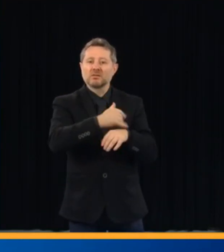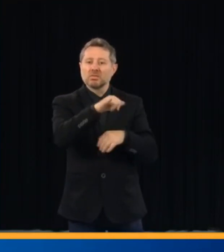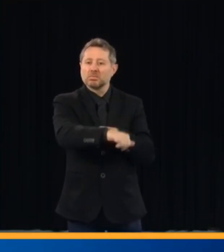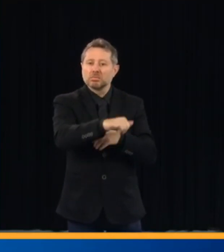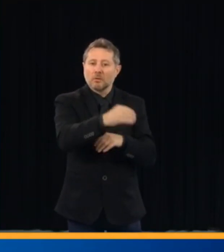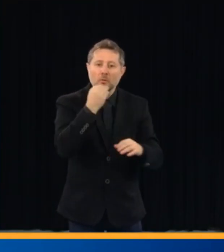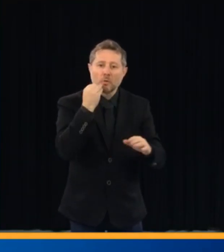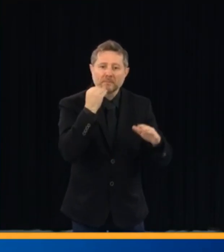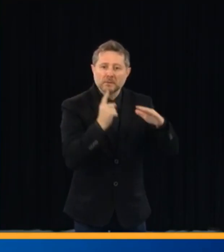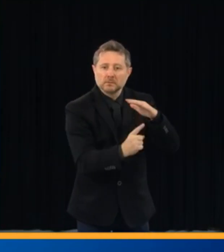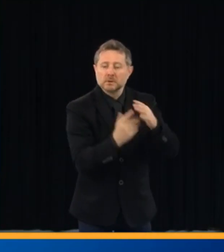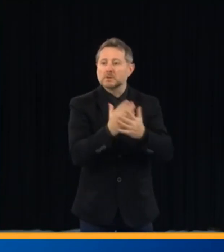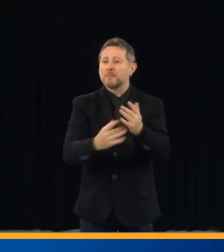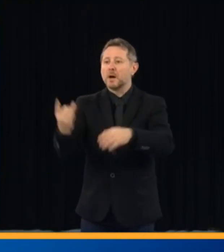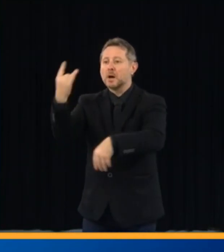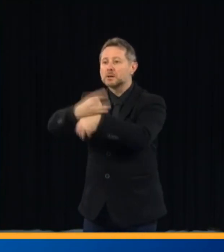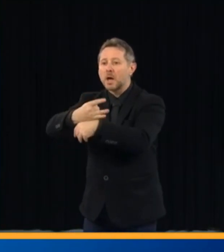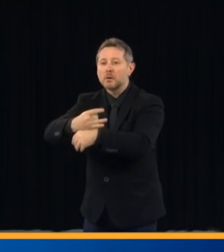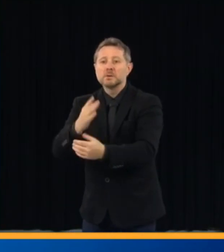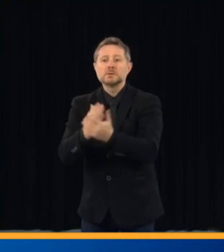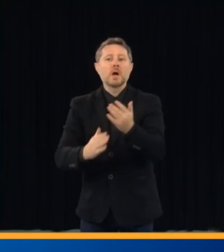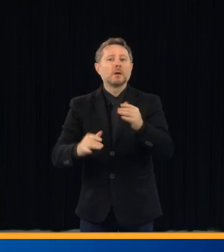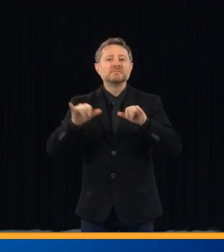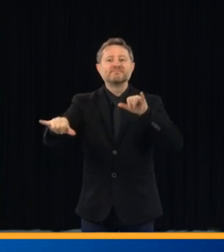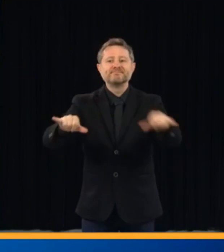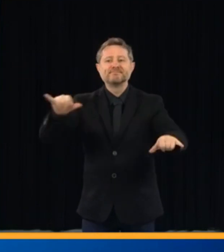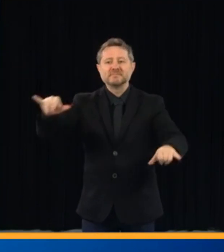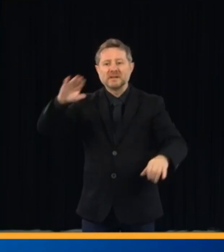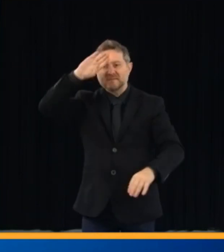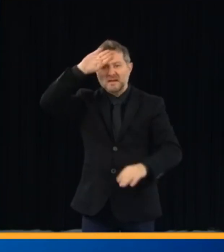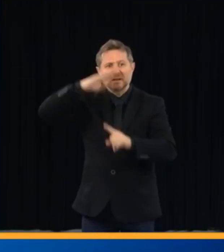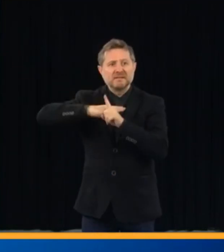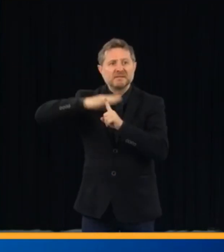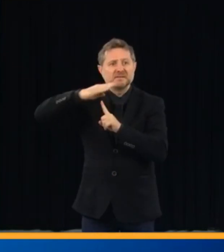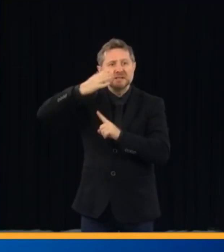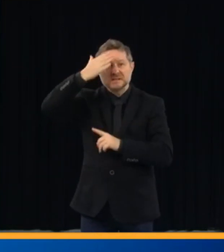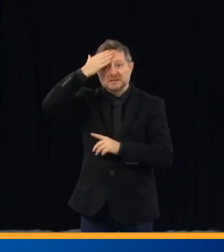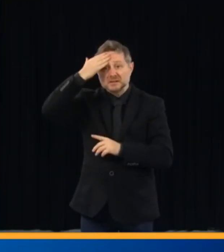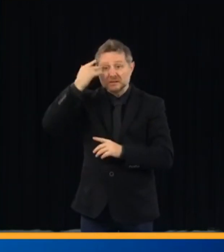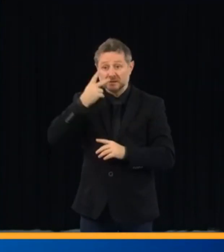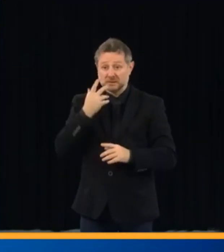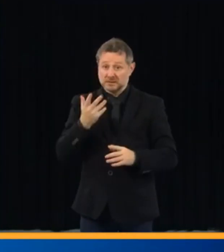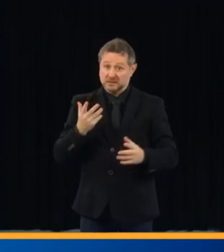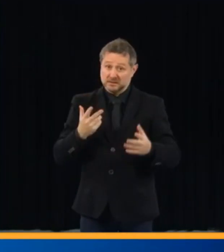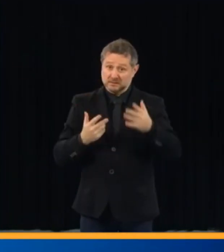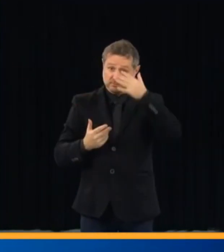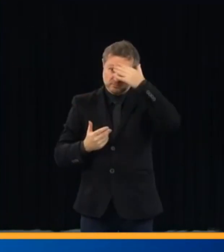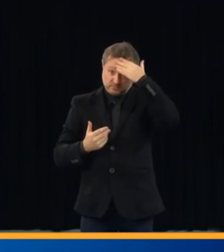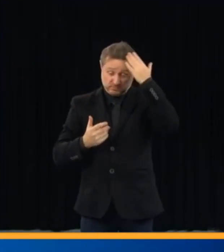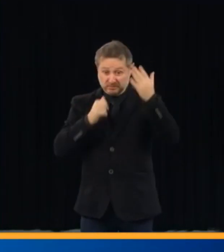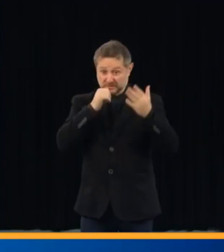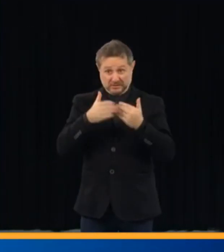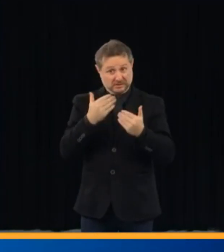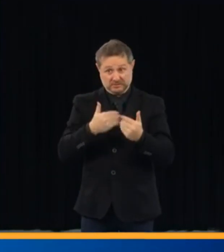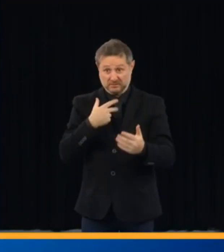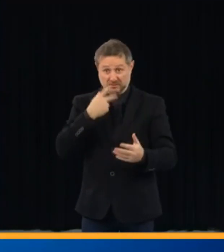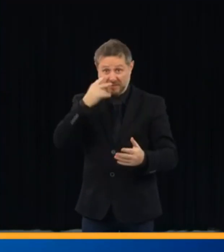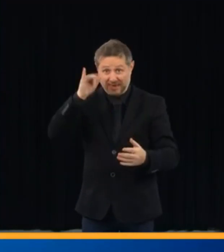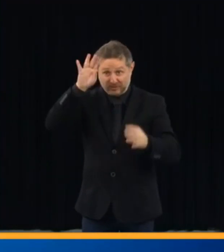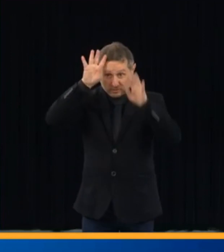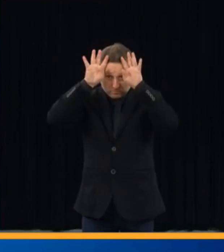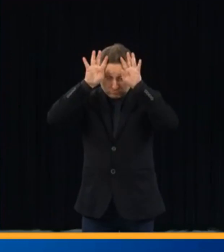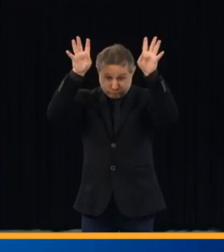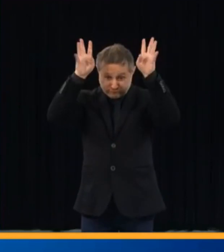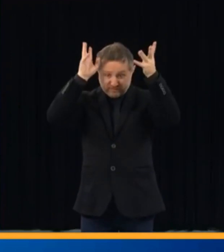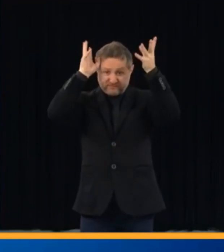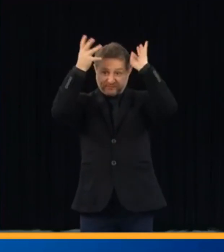virus, constant fever, and it's tough. And, it's not doing great with my hair. I have to be honest. It's tough